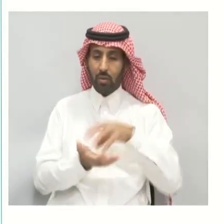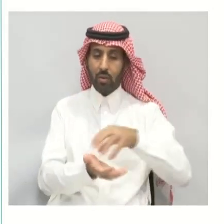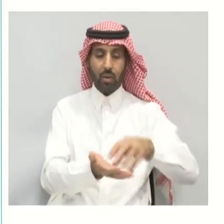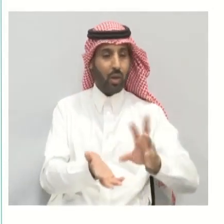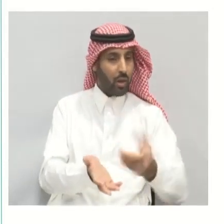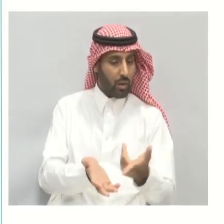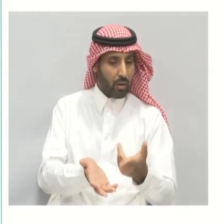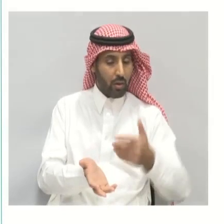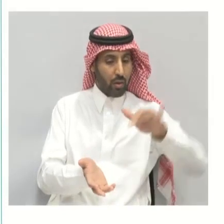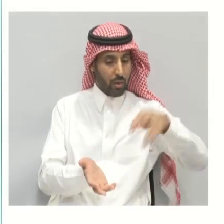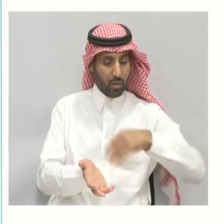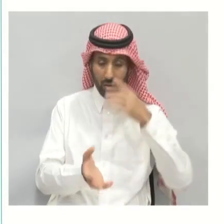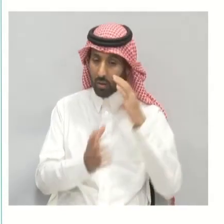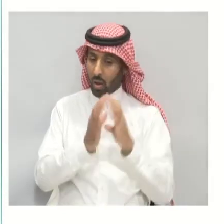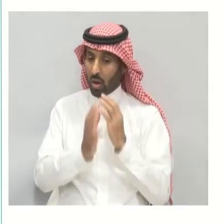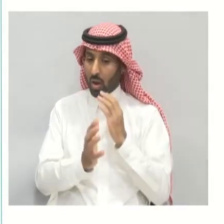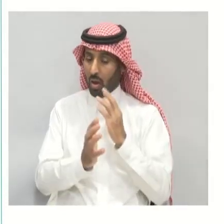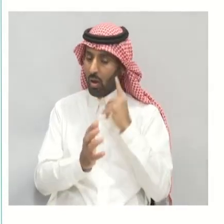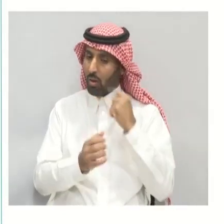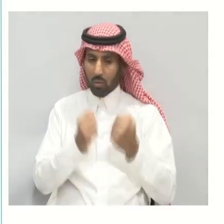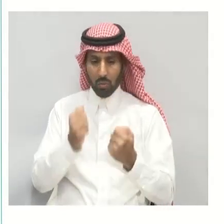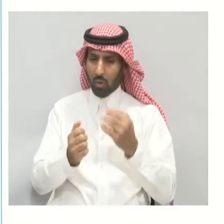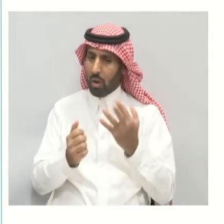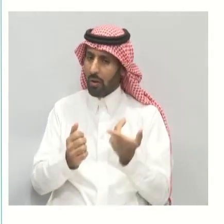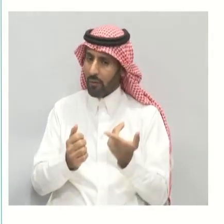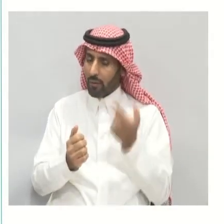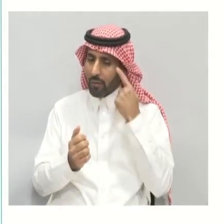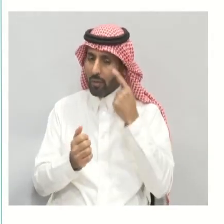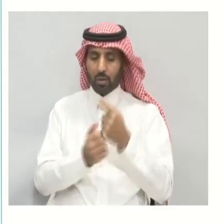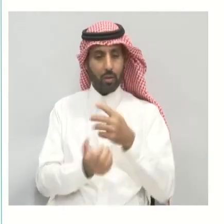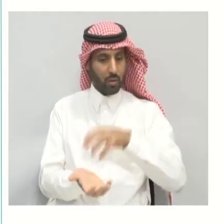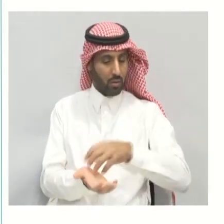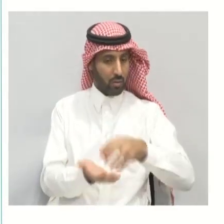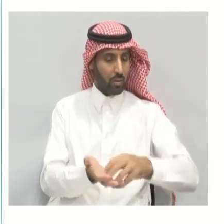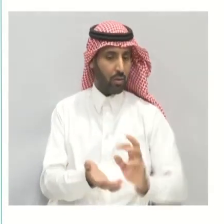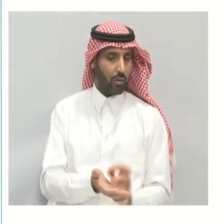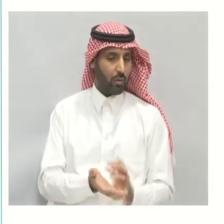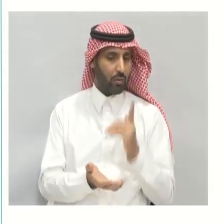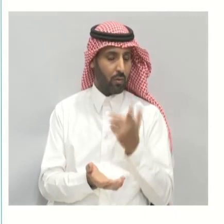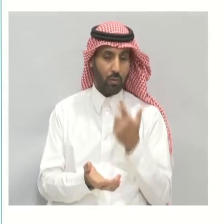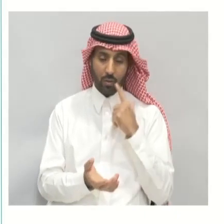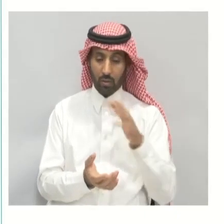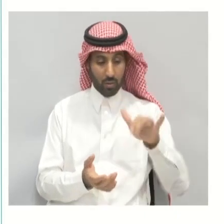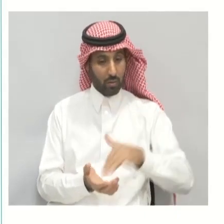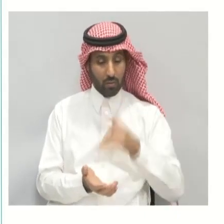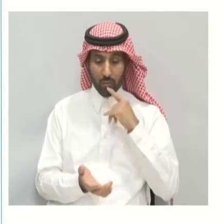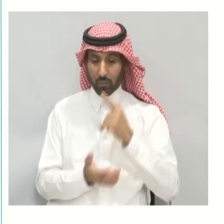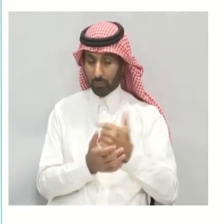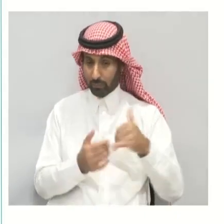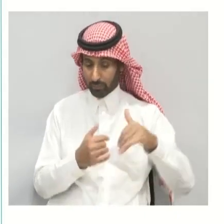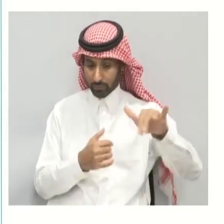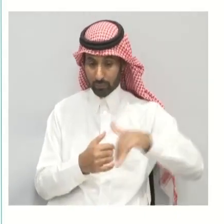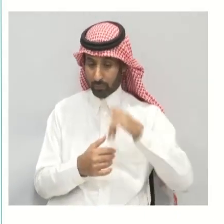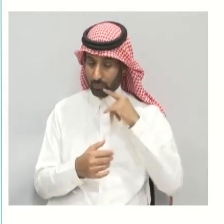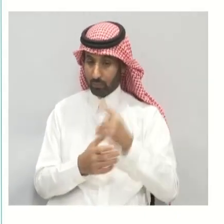it means that we're looking for a vehicle. We're looking for a transportation, a way that move these people